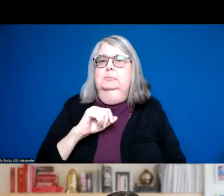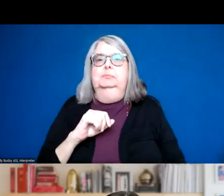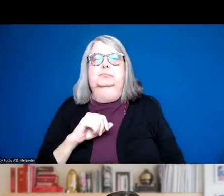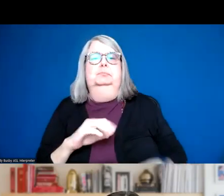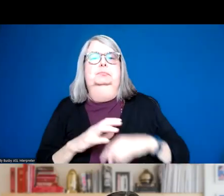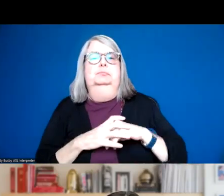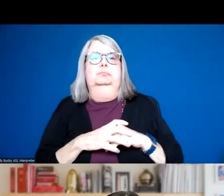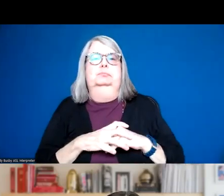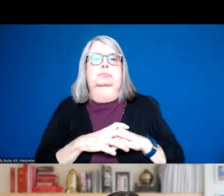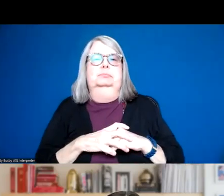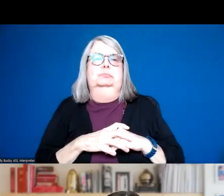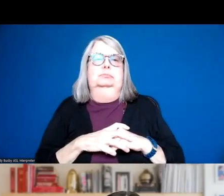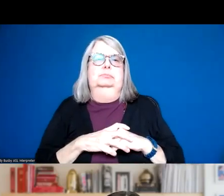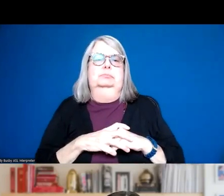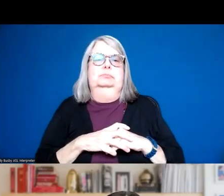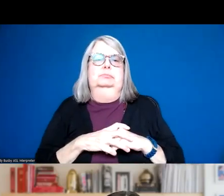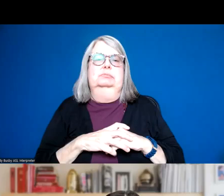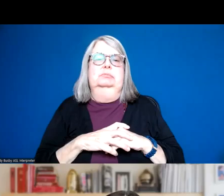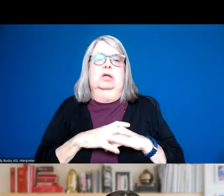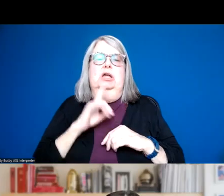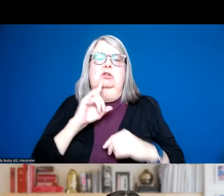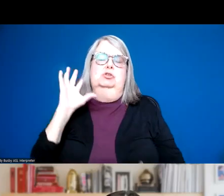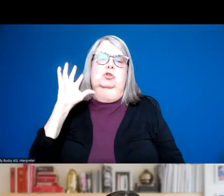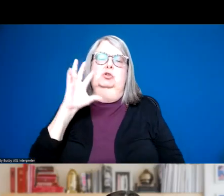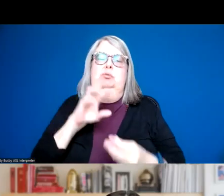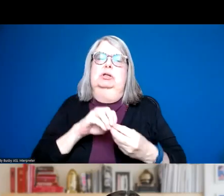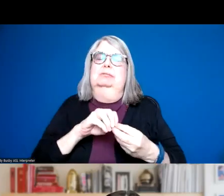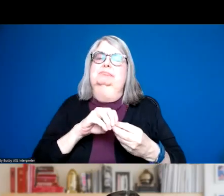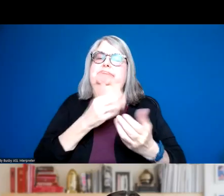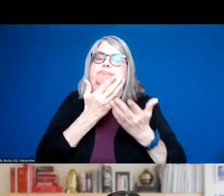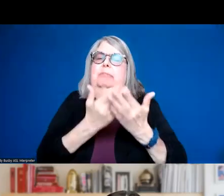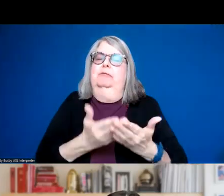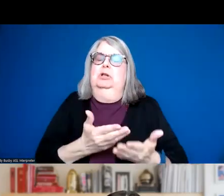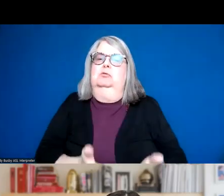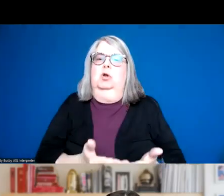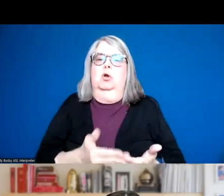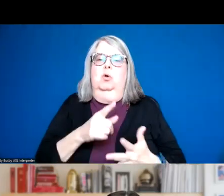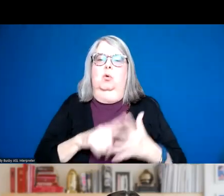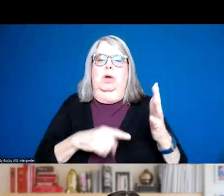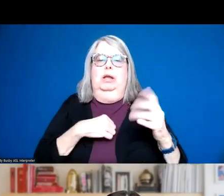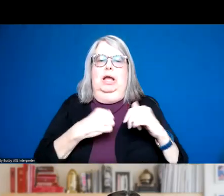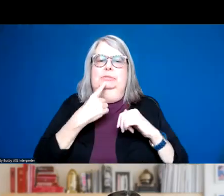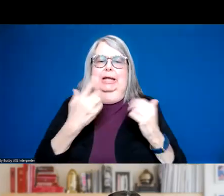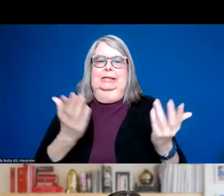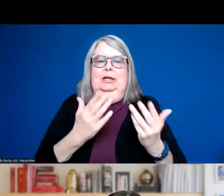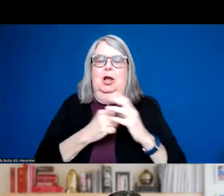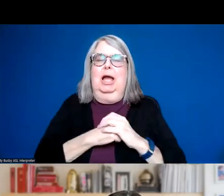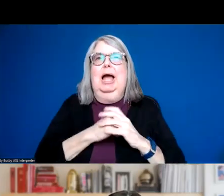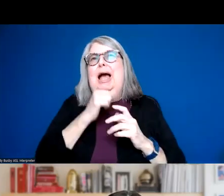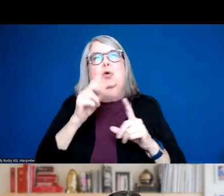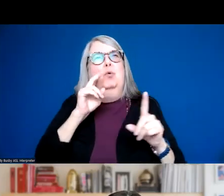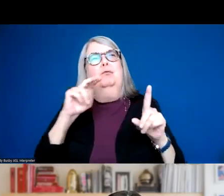There is, accumulating evidence to the effect of what I'm saying here. I don't view it as